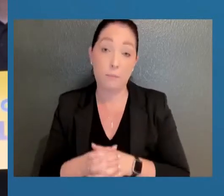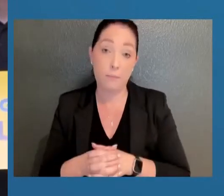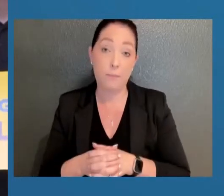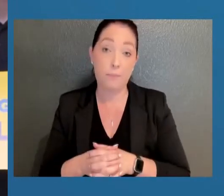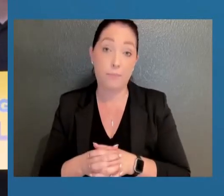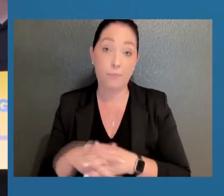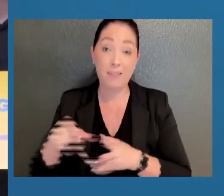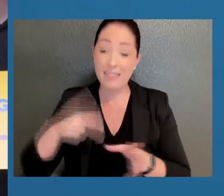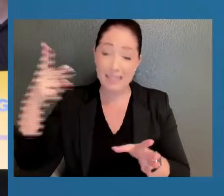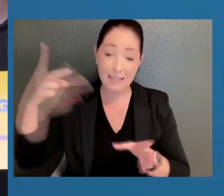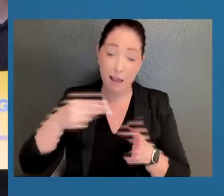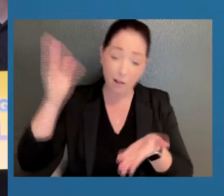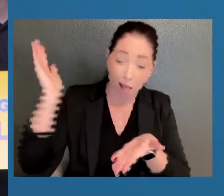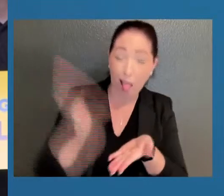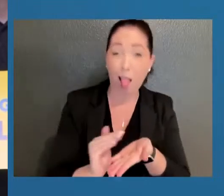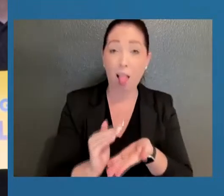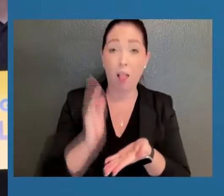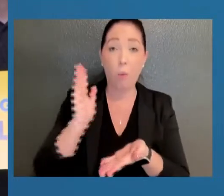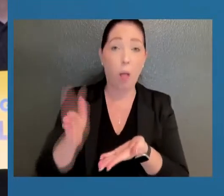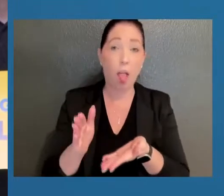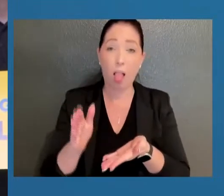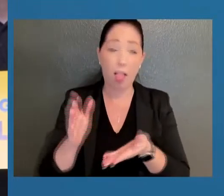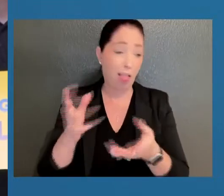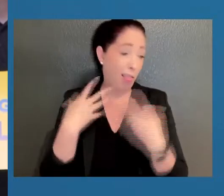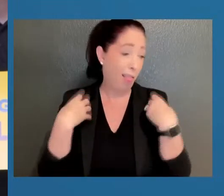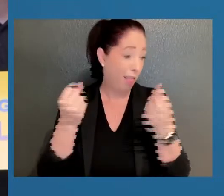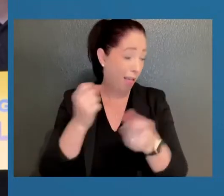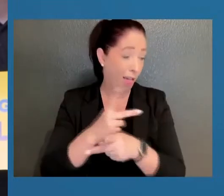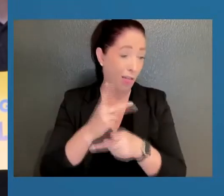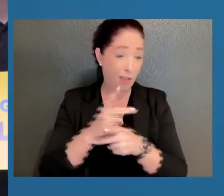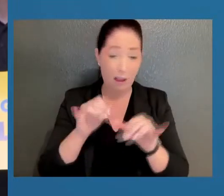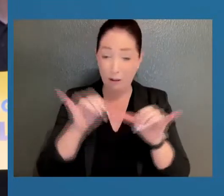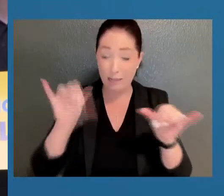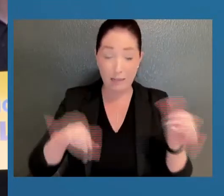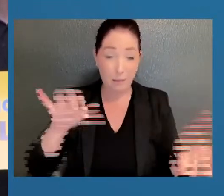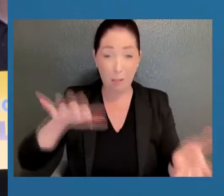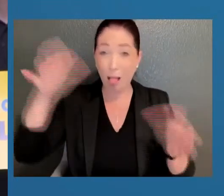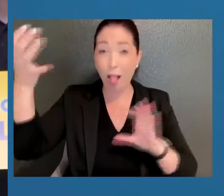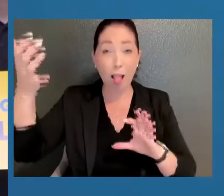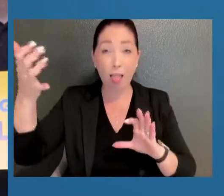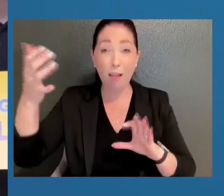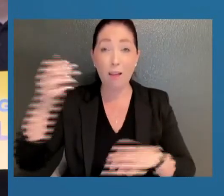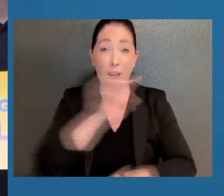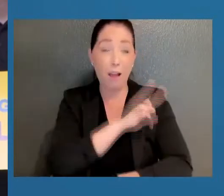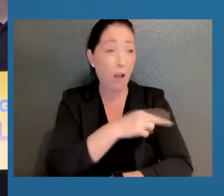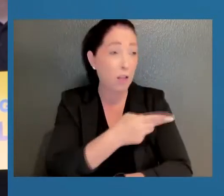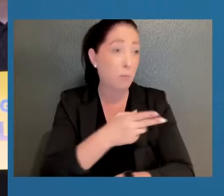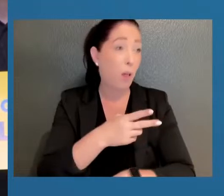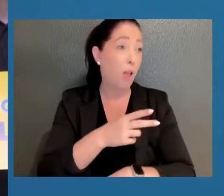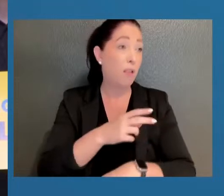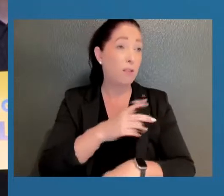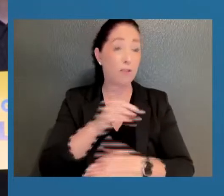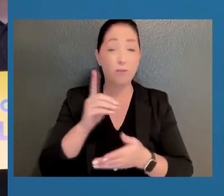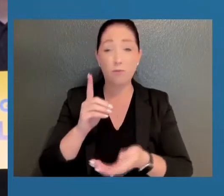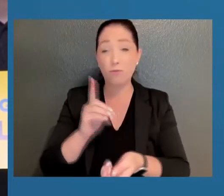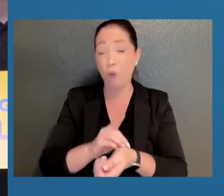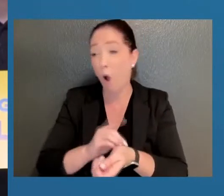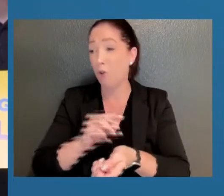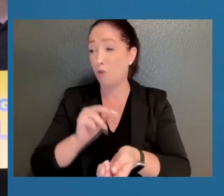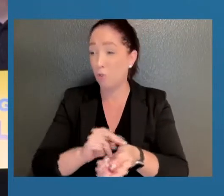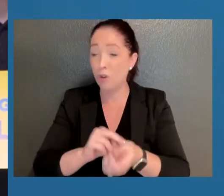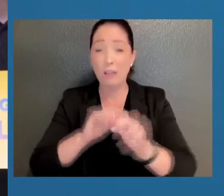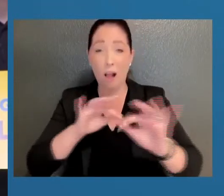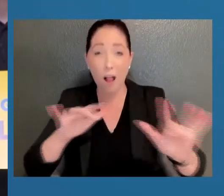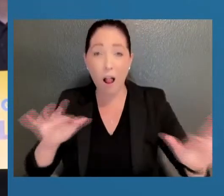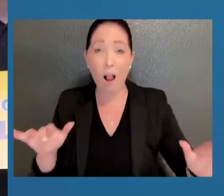our entire healthcare system, our hospitals and providers. My God, they're working so hard. The